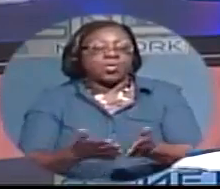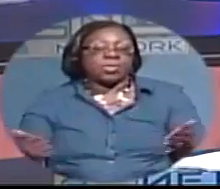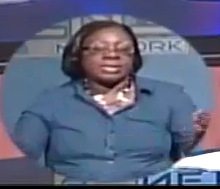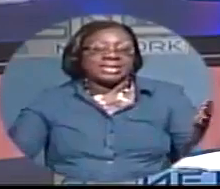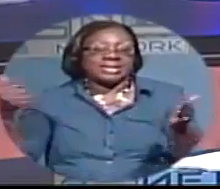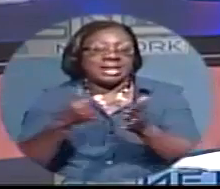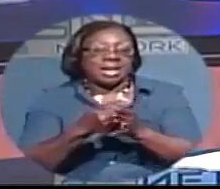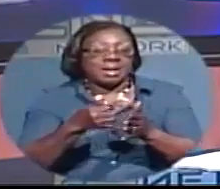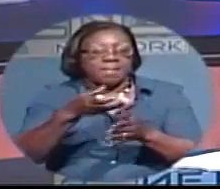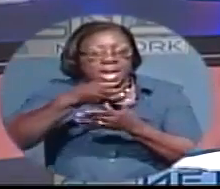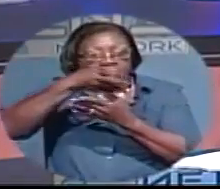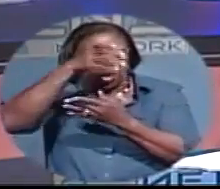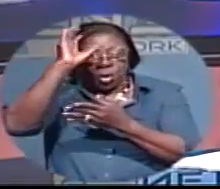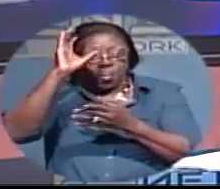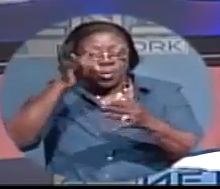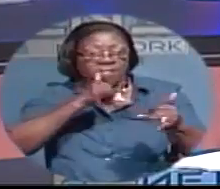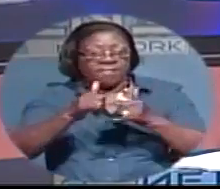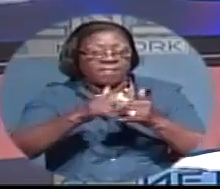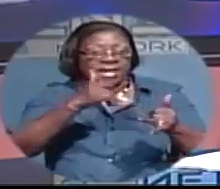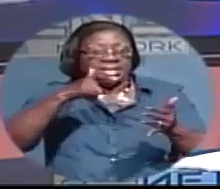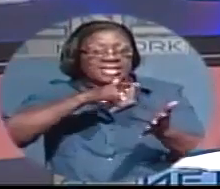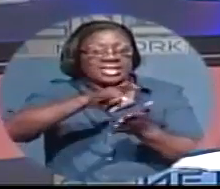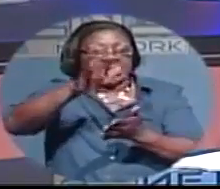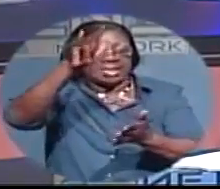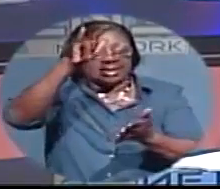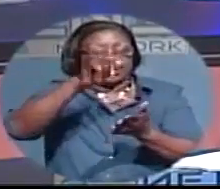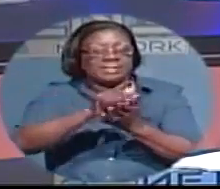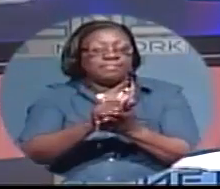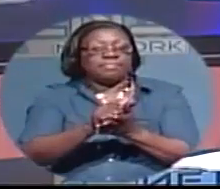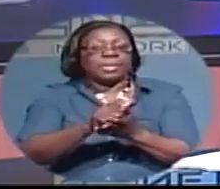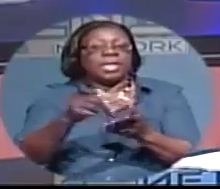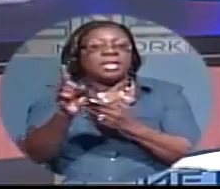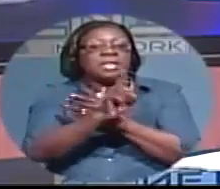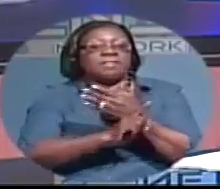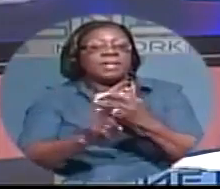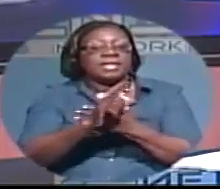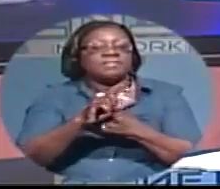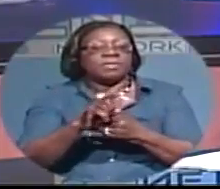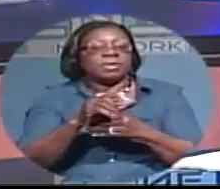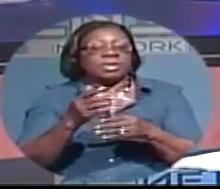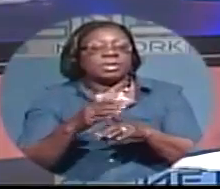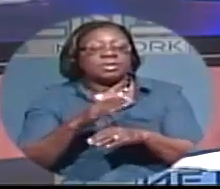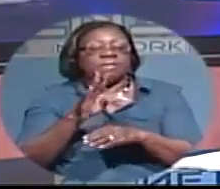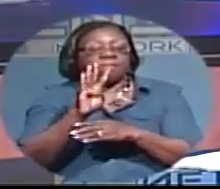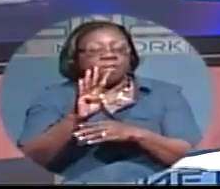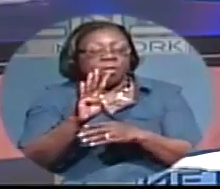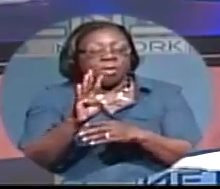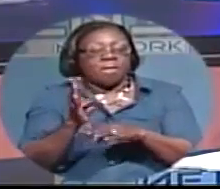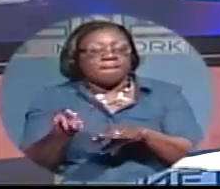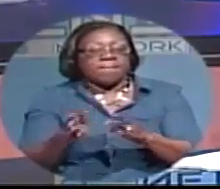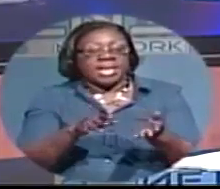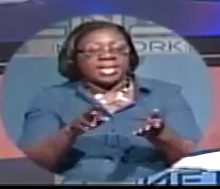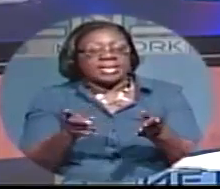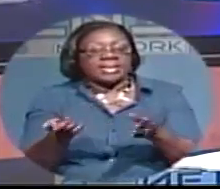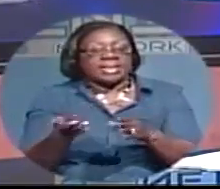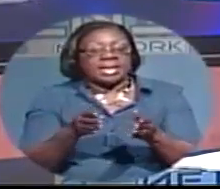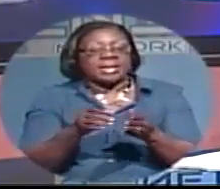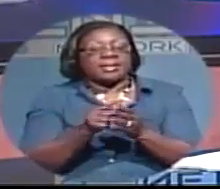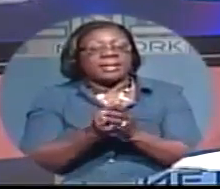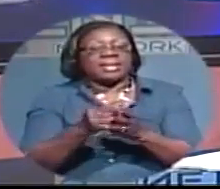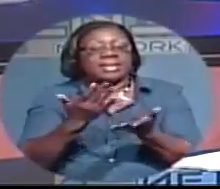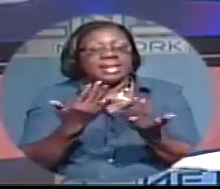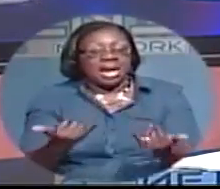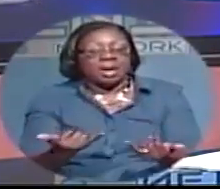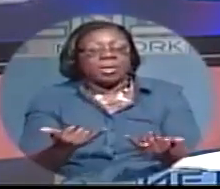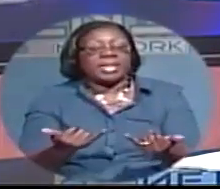The boat sank and four of the men, Defense Force officers, all lost their lives. This story has become a vital part of the history of the